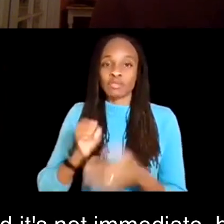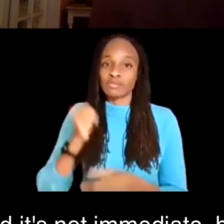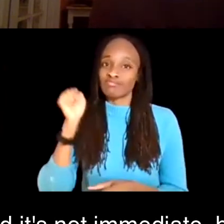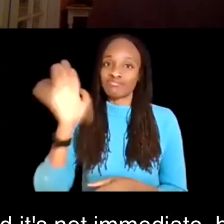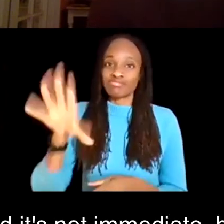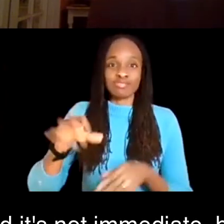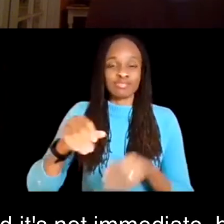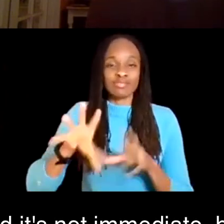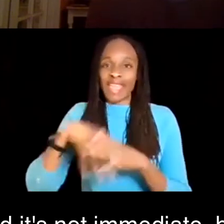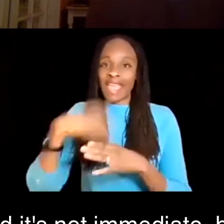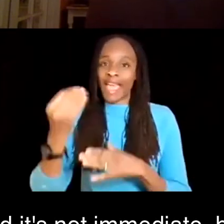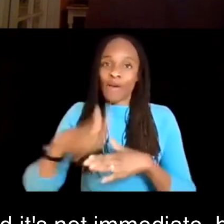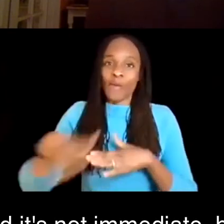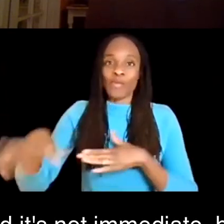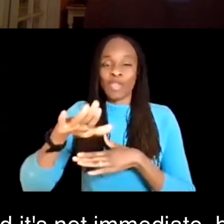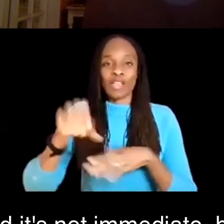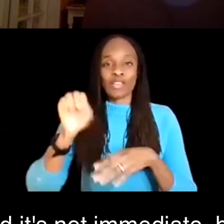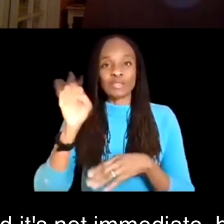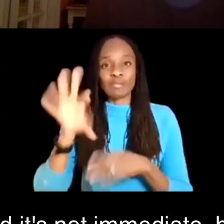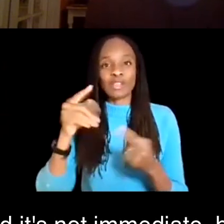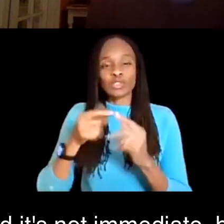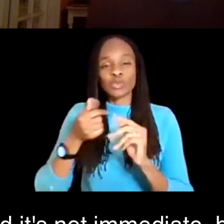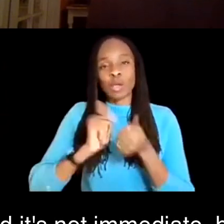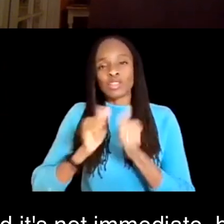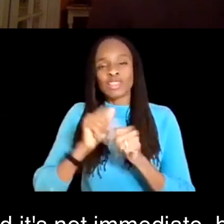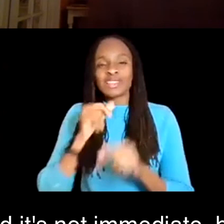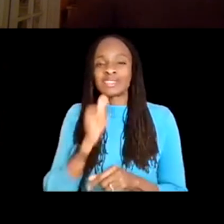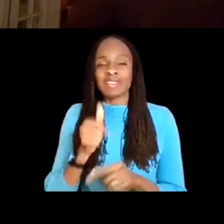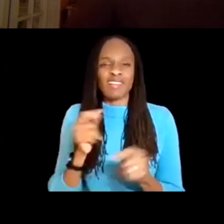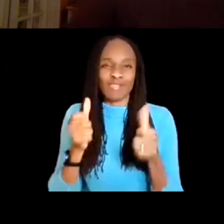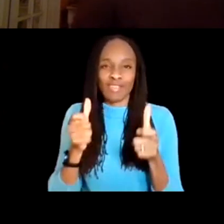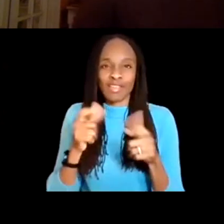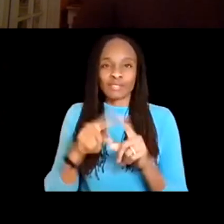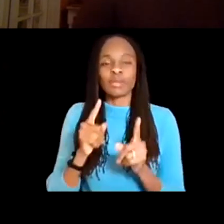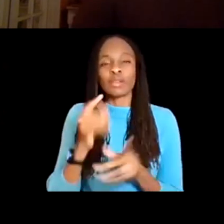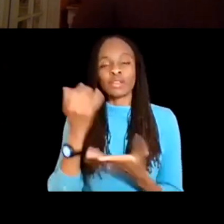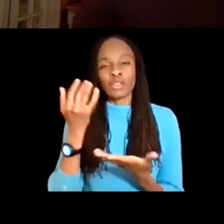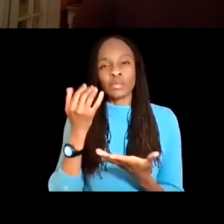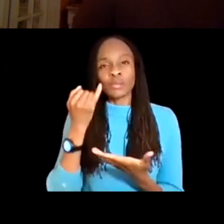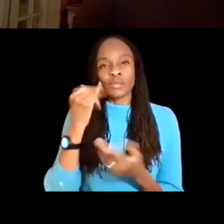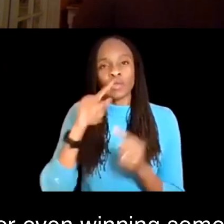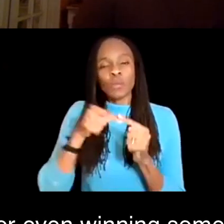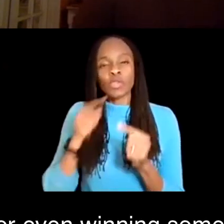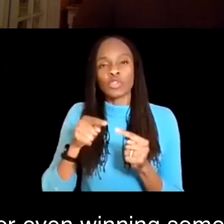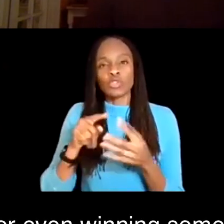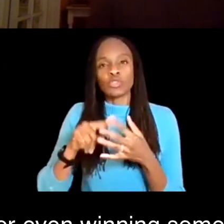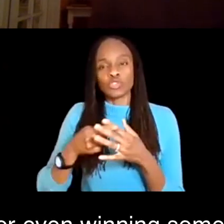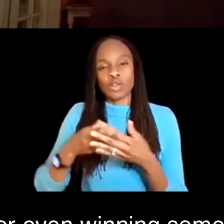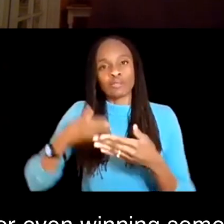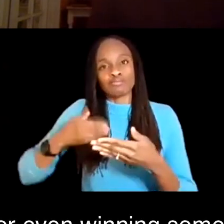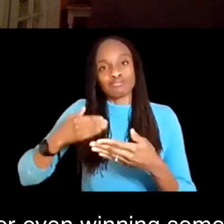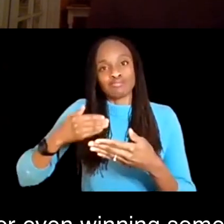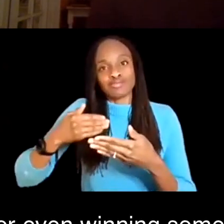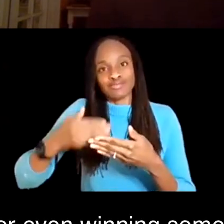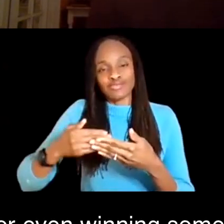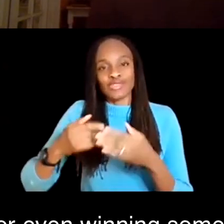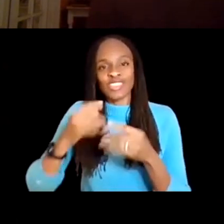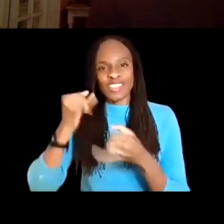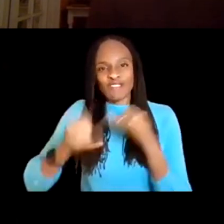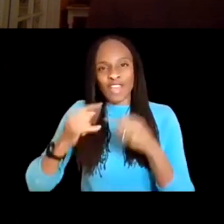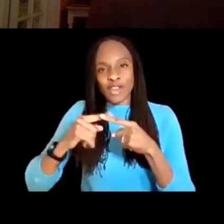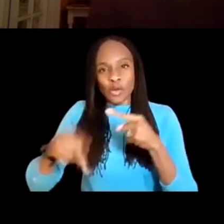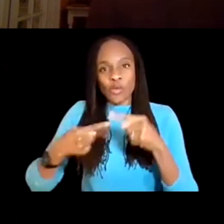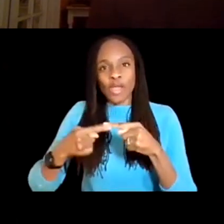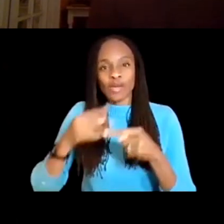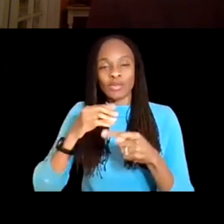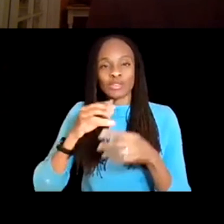it's not immediate, but once you start, you know, making it to like the near final round or even winning some of those competitions, people